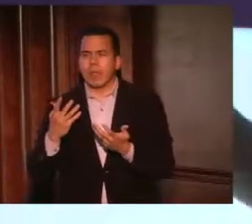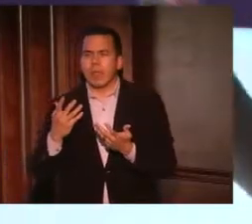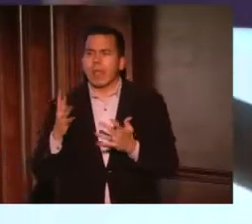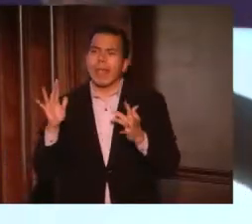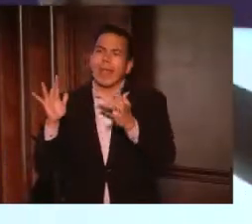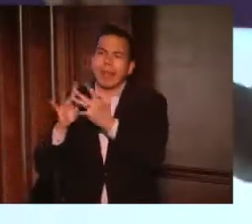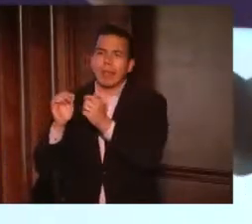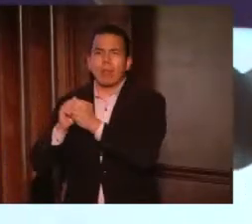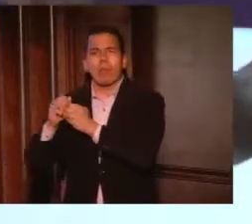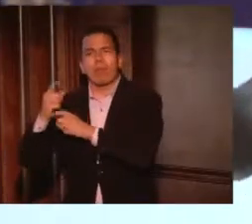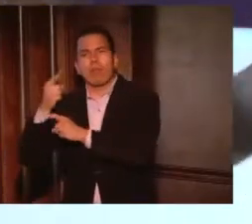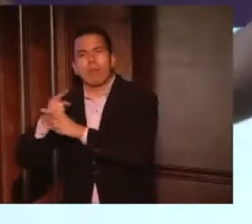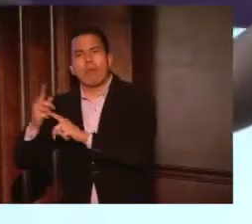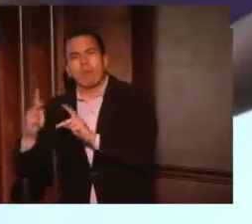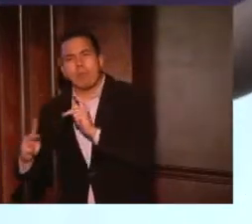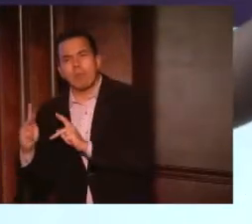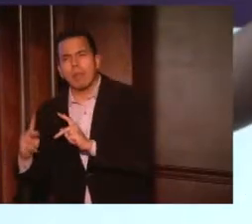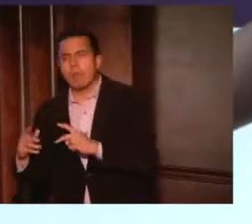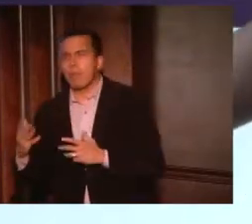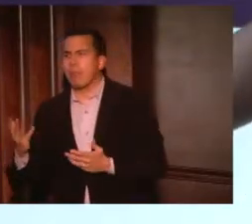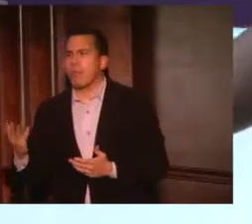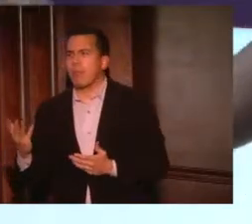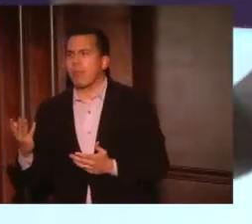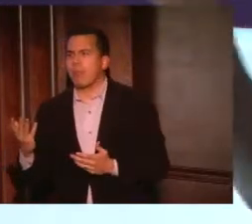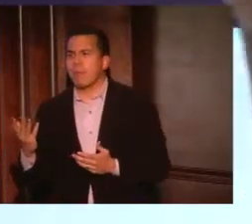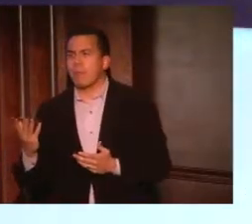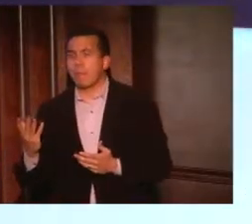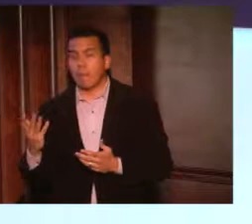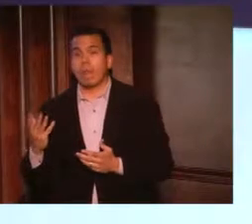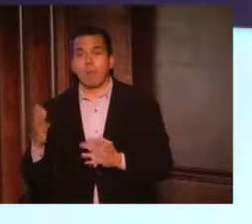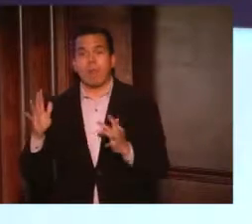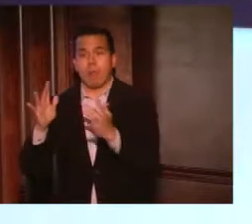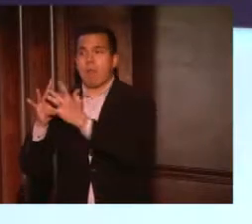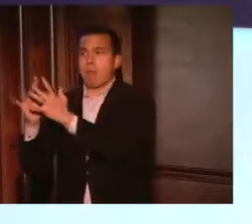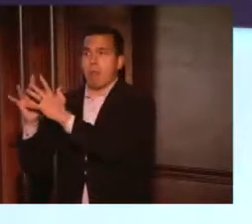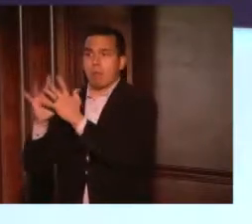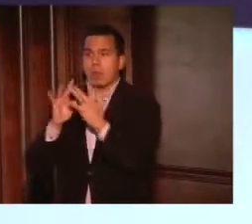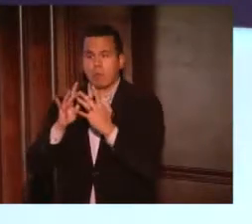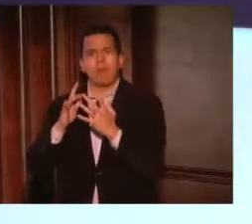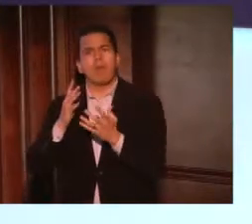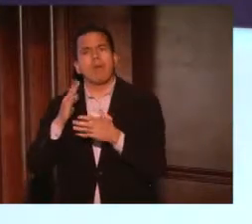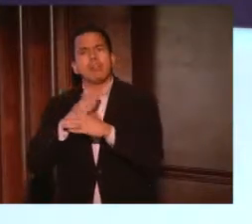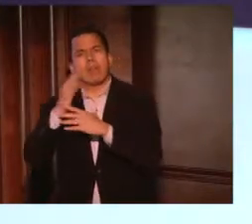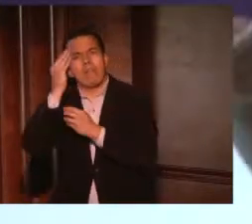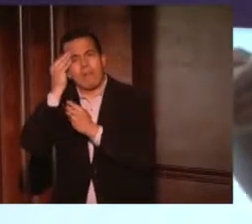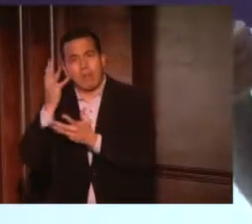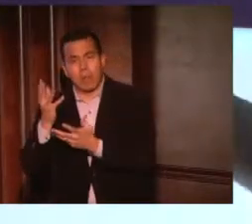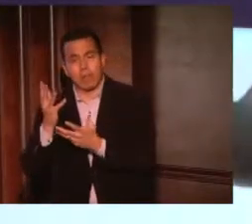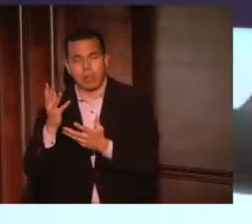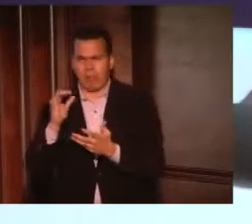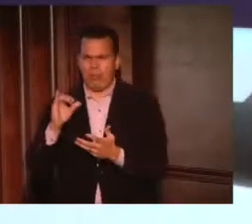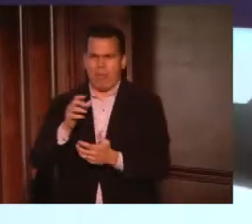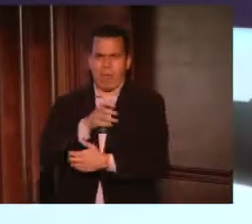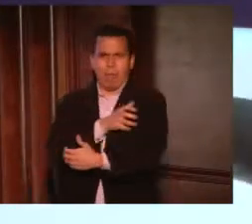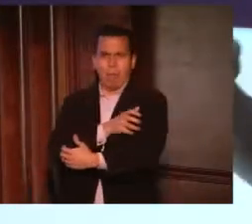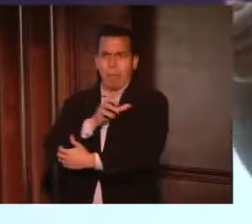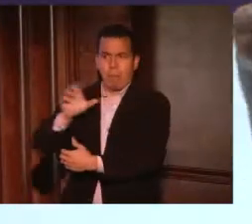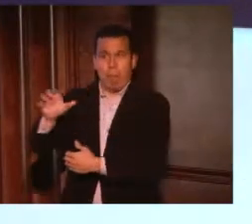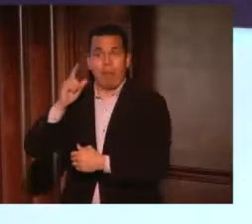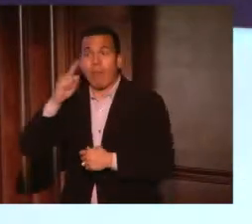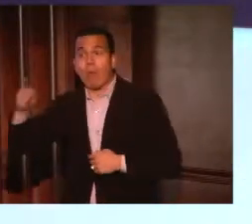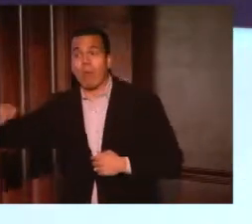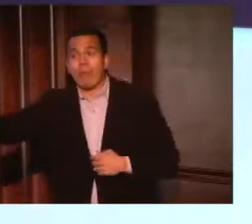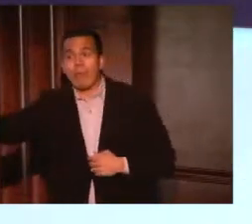them then to be mental health service providers? And the beauty of giving that sort of power to those people